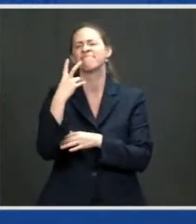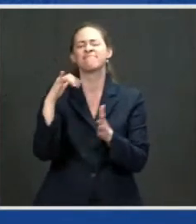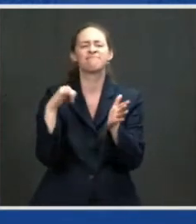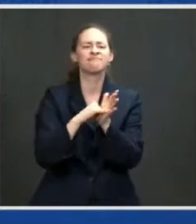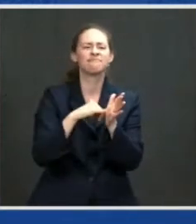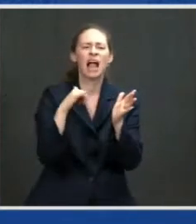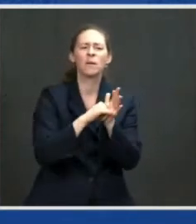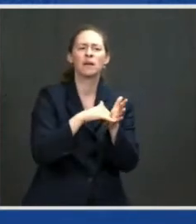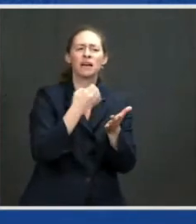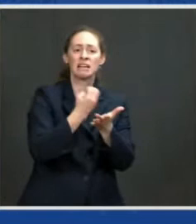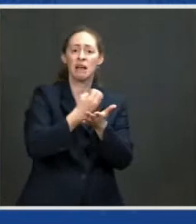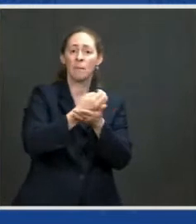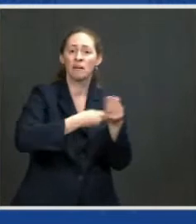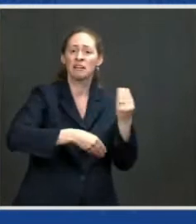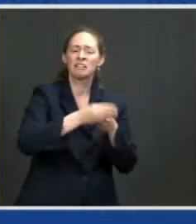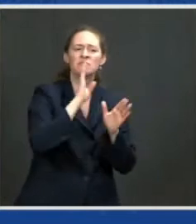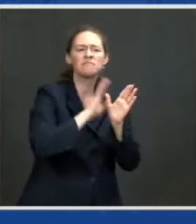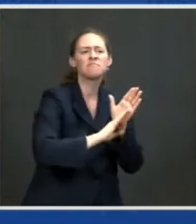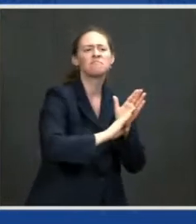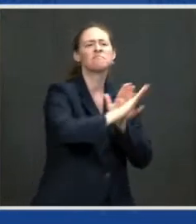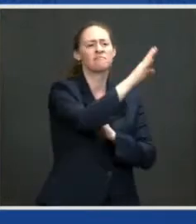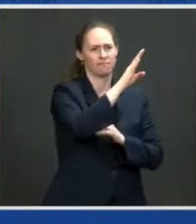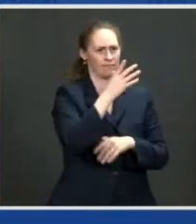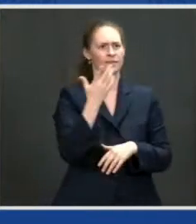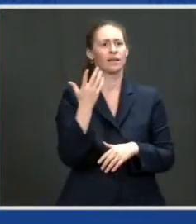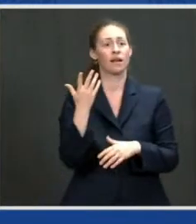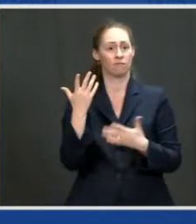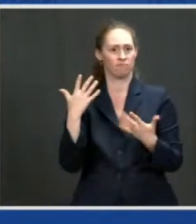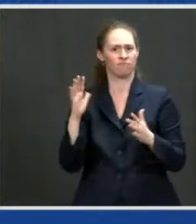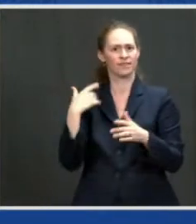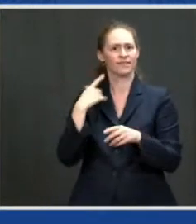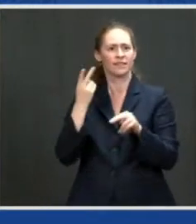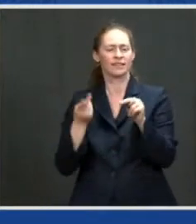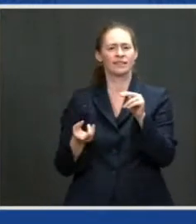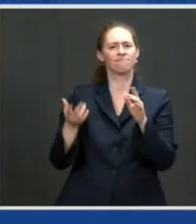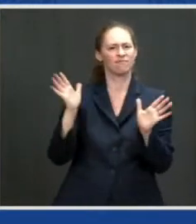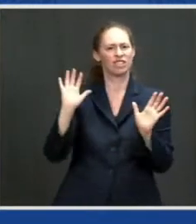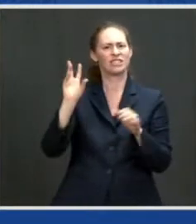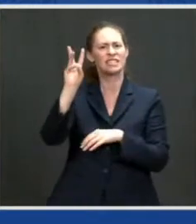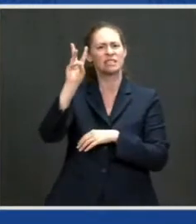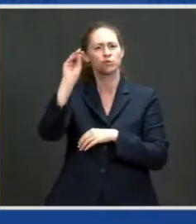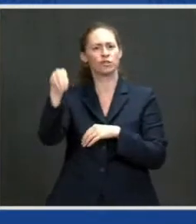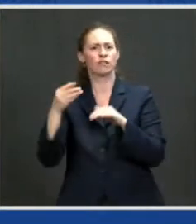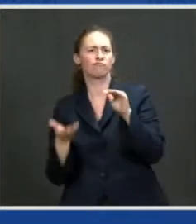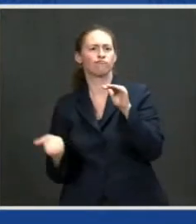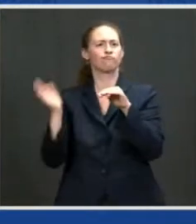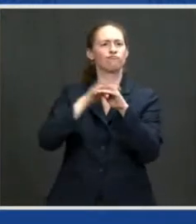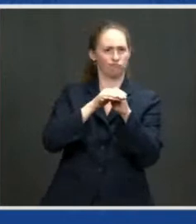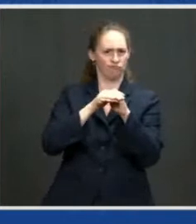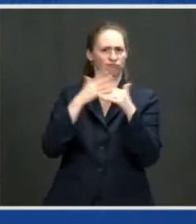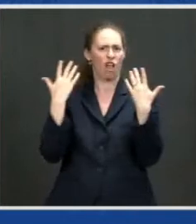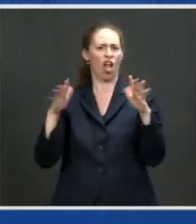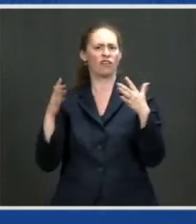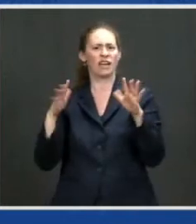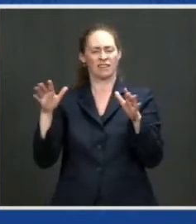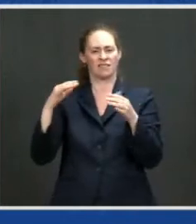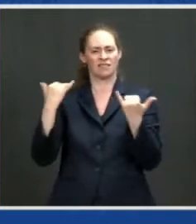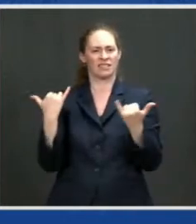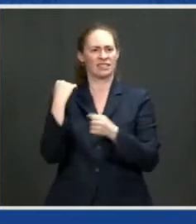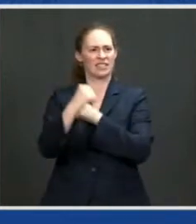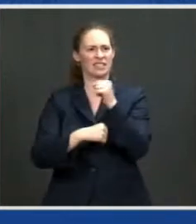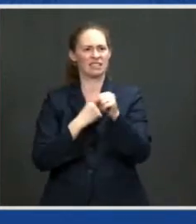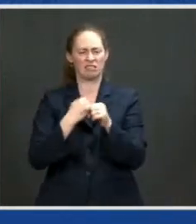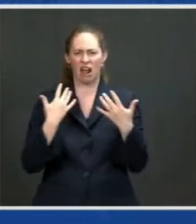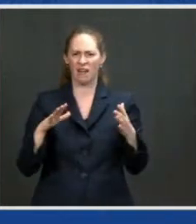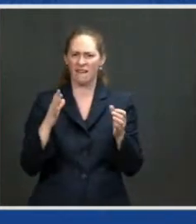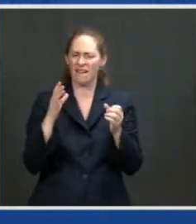projecting that growth will be 6% or higher in 2021. The fastest growth in this country